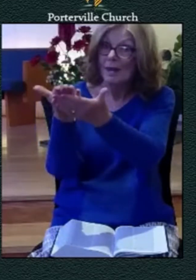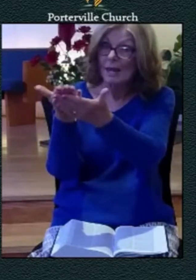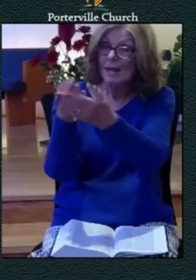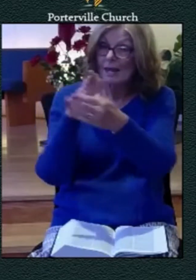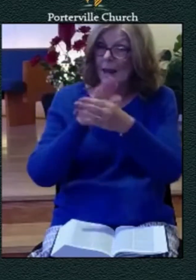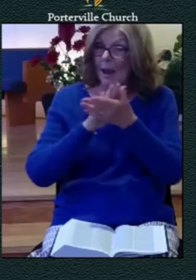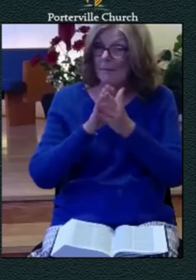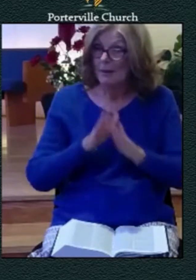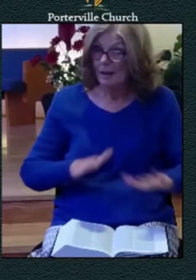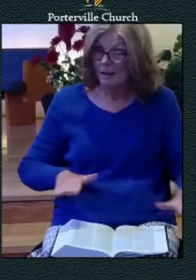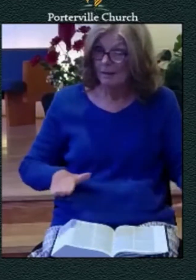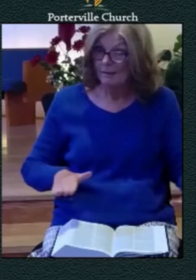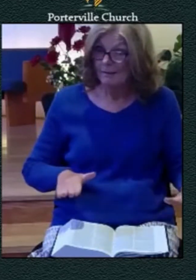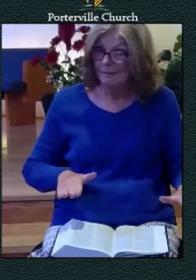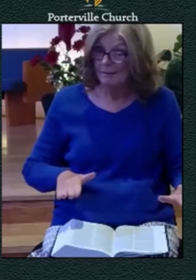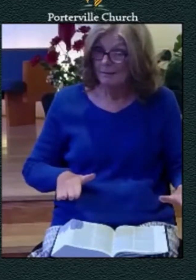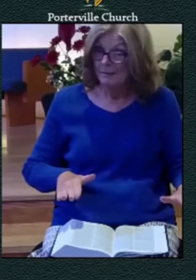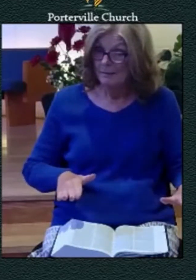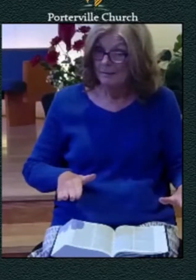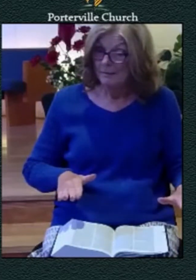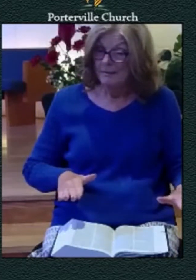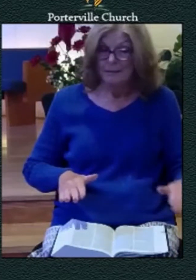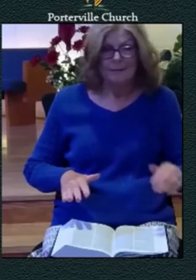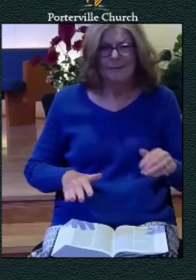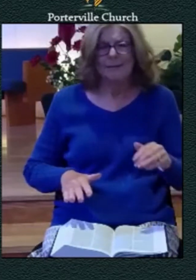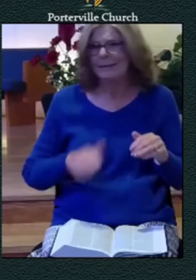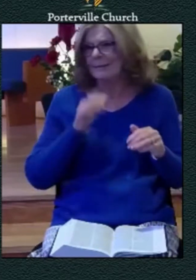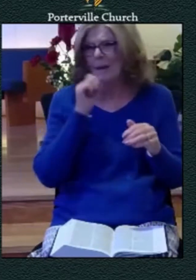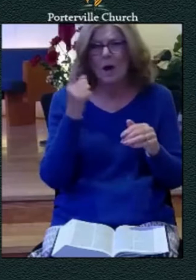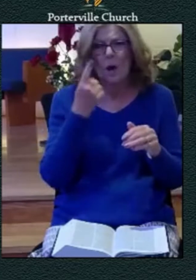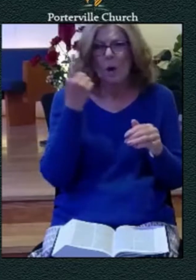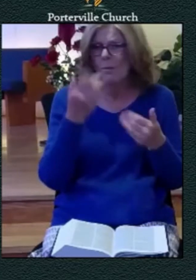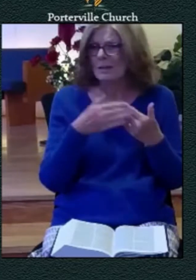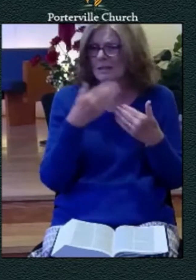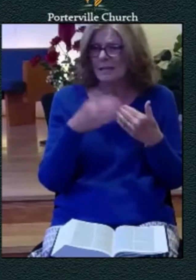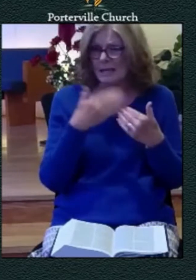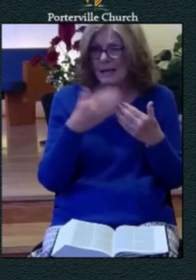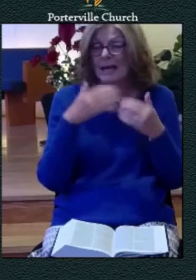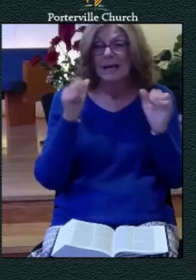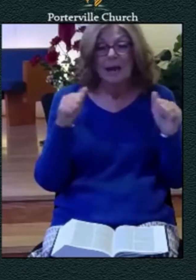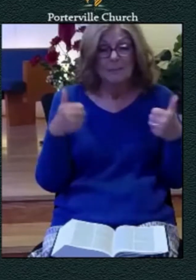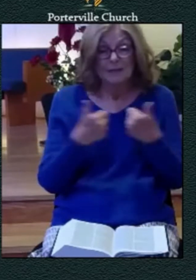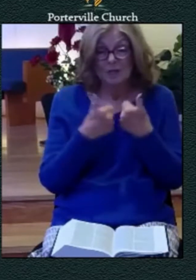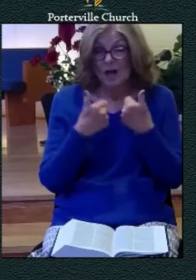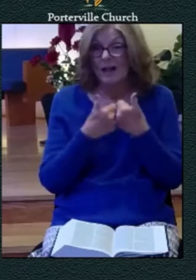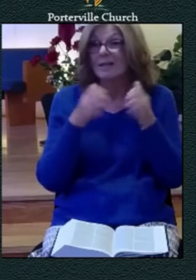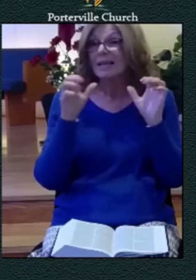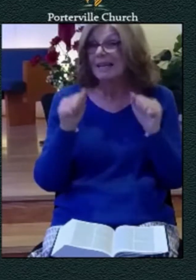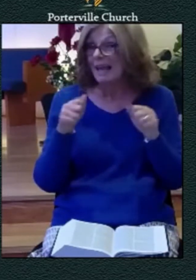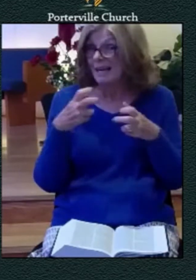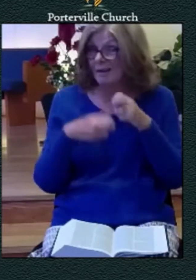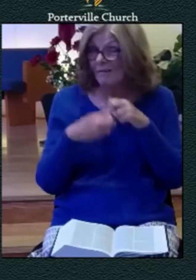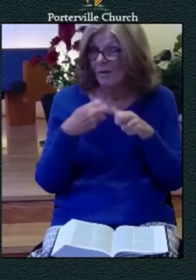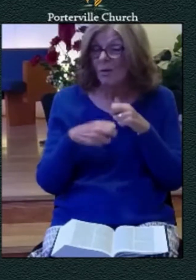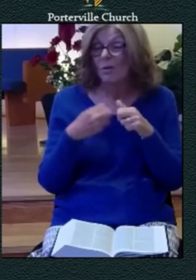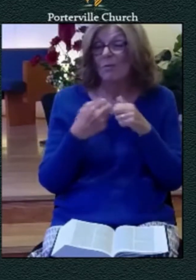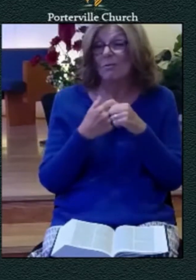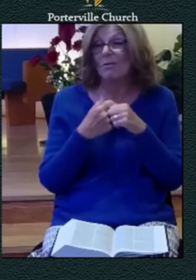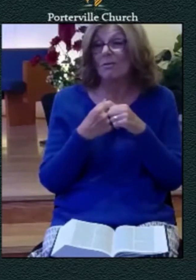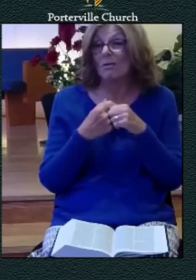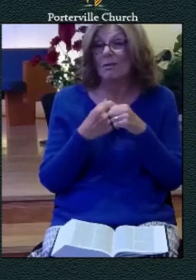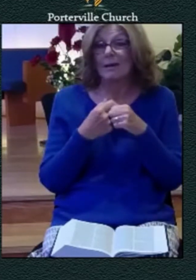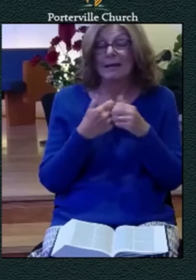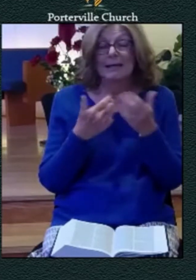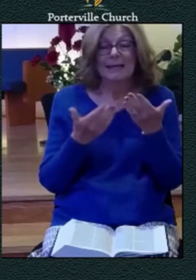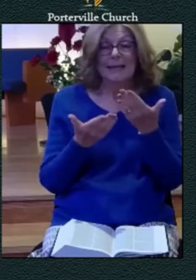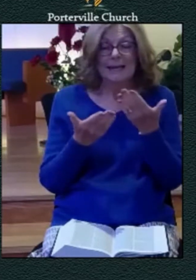it's always easy it can be challenging it can be difficult whenever difficult emotions come